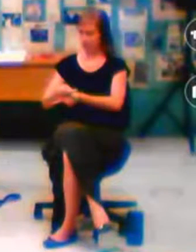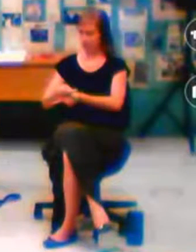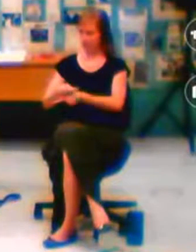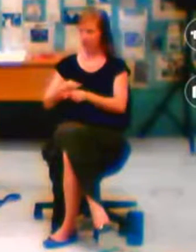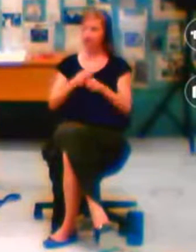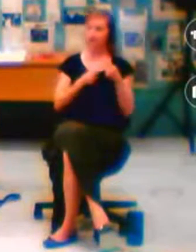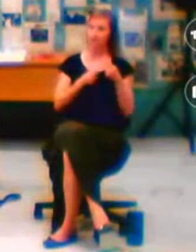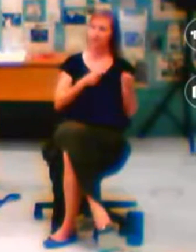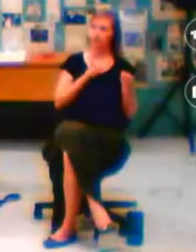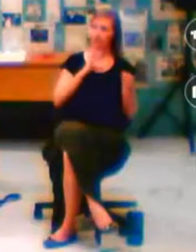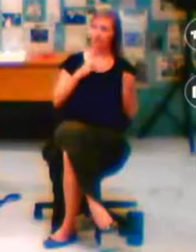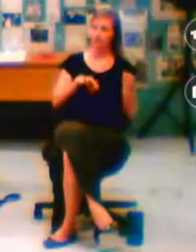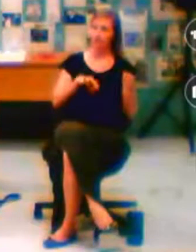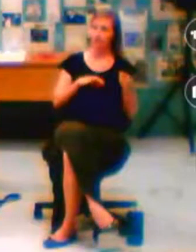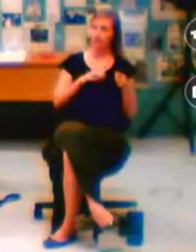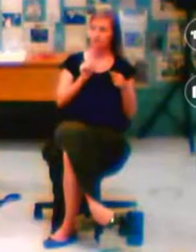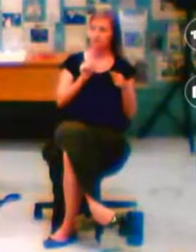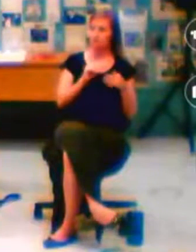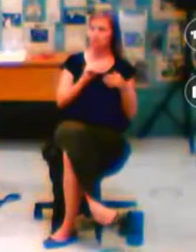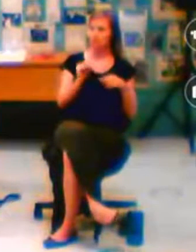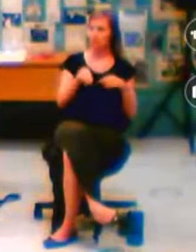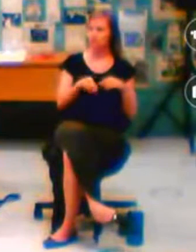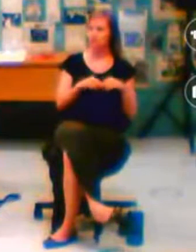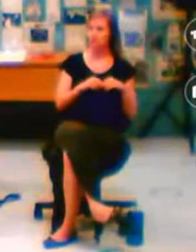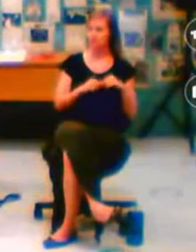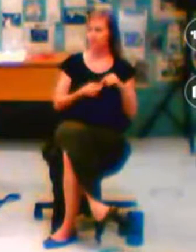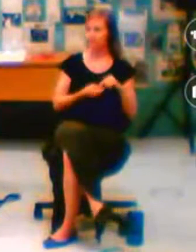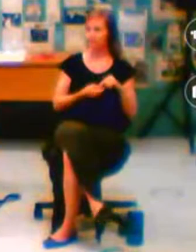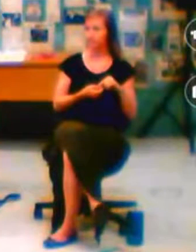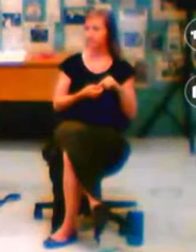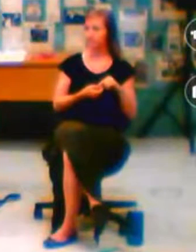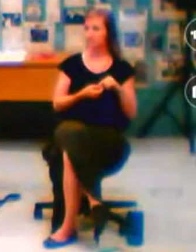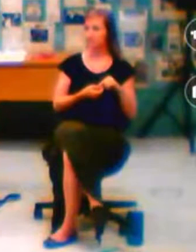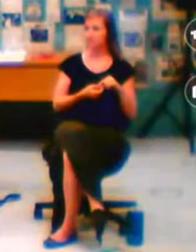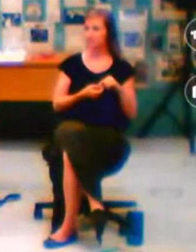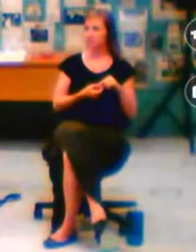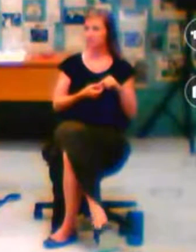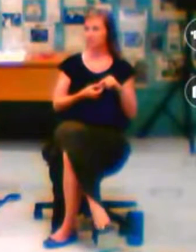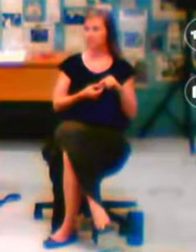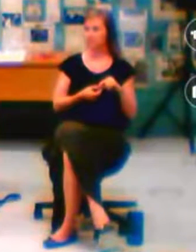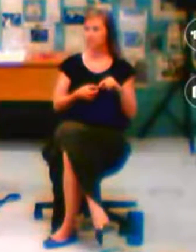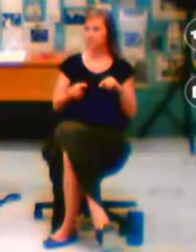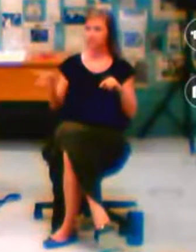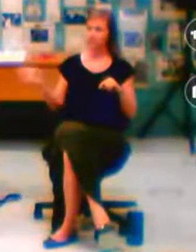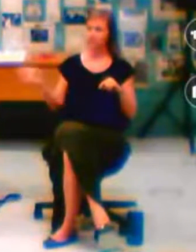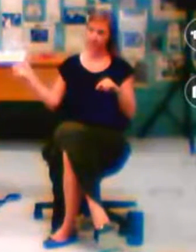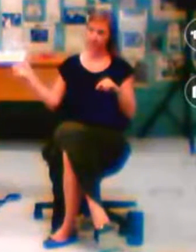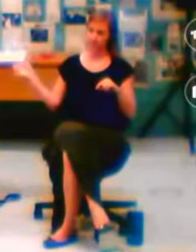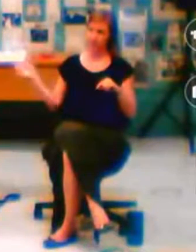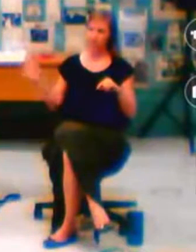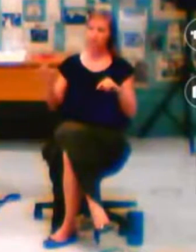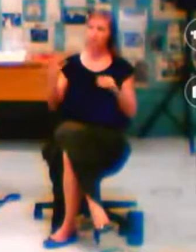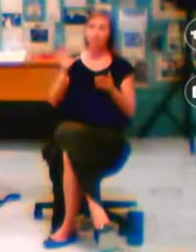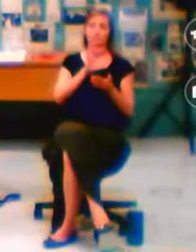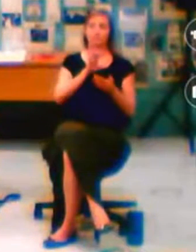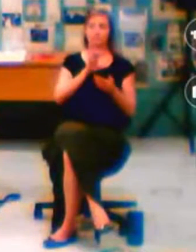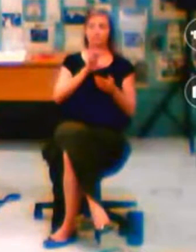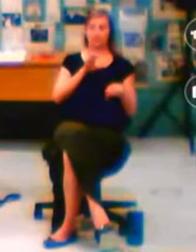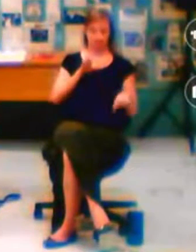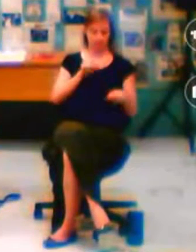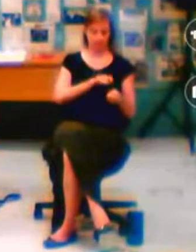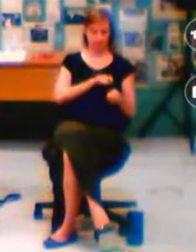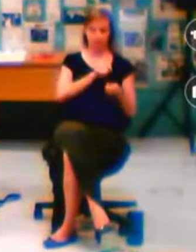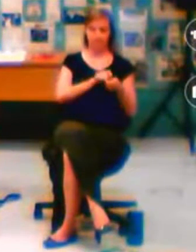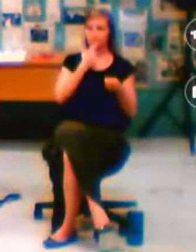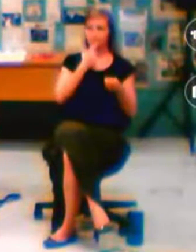and the other part of the question is you basically have a choice of you either give up TRICARE and only use Colorado Care, or you pay for Colorado Care, keep your TRICARE,